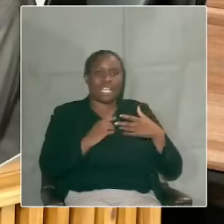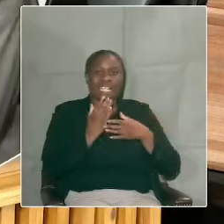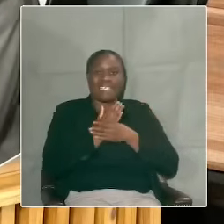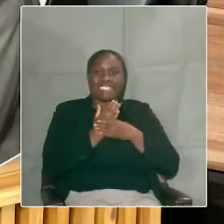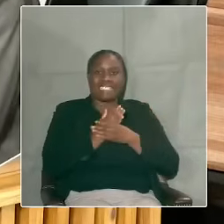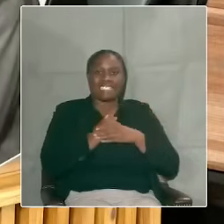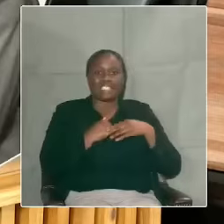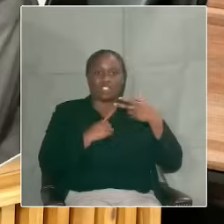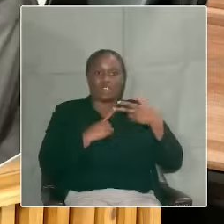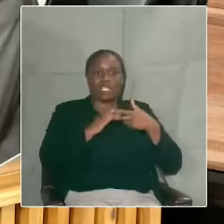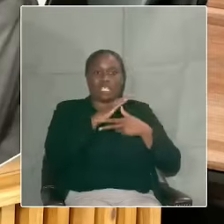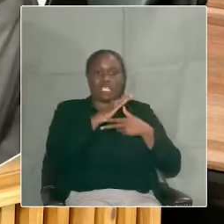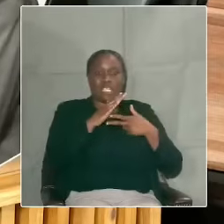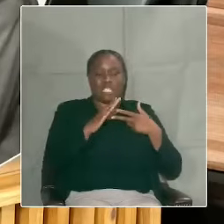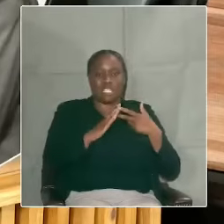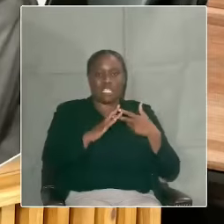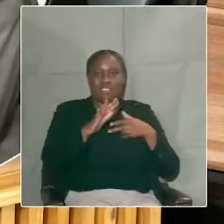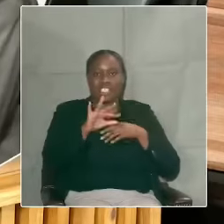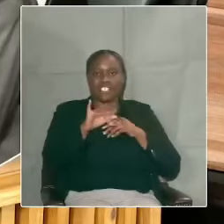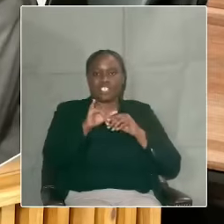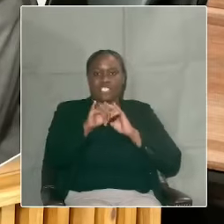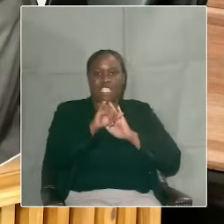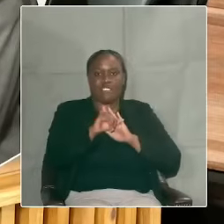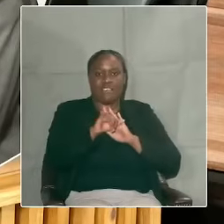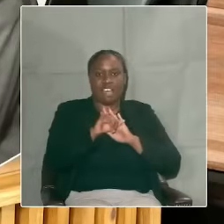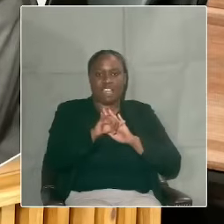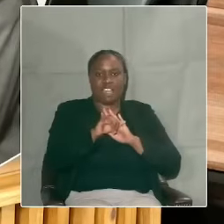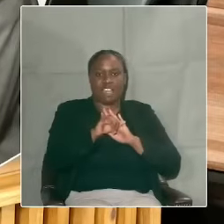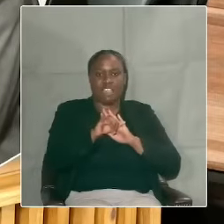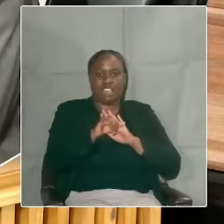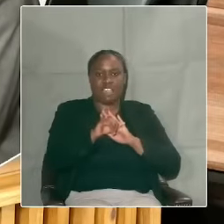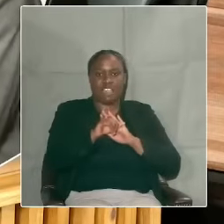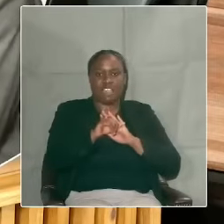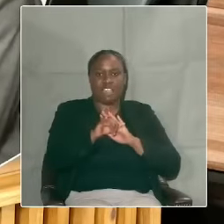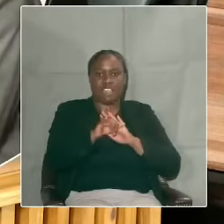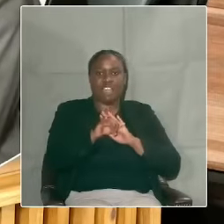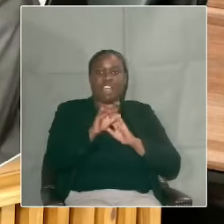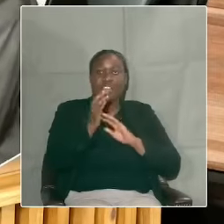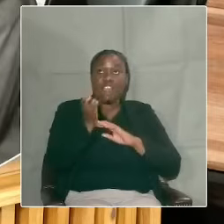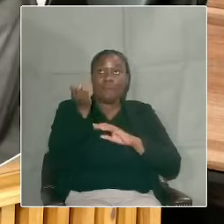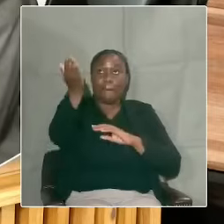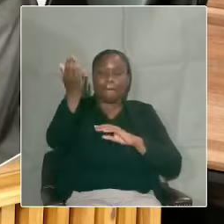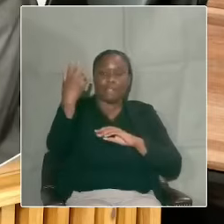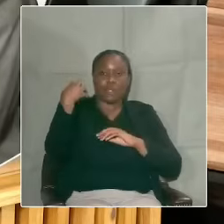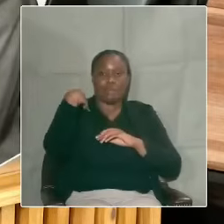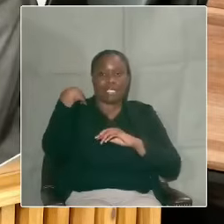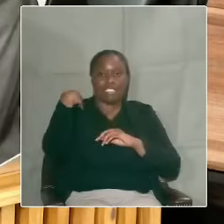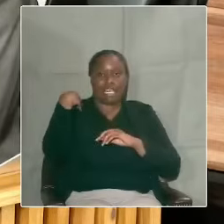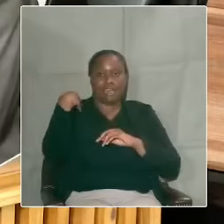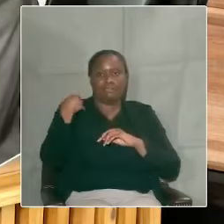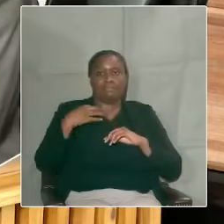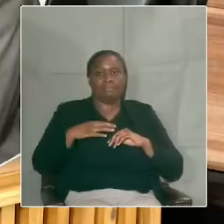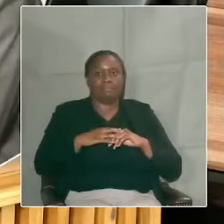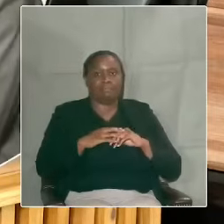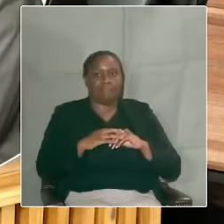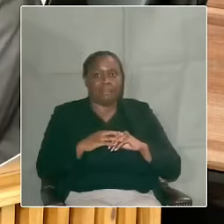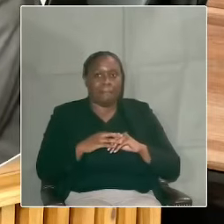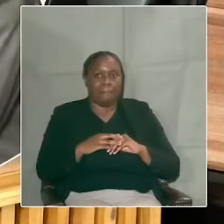cases that had been identified, or at least which had been brought to the minister's attention.